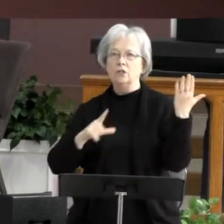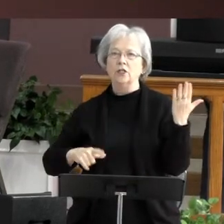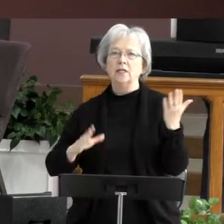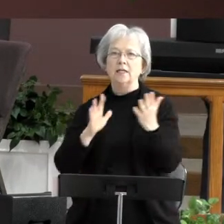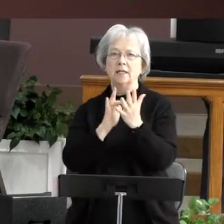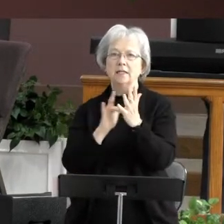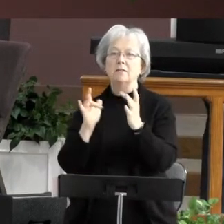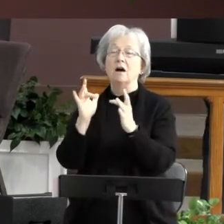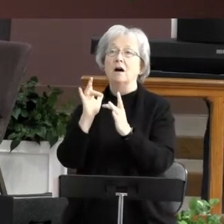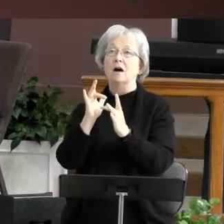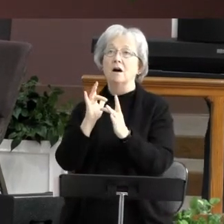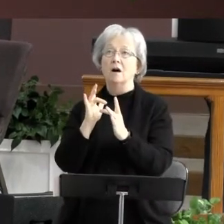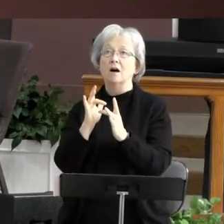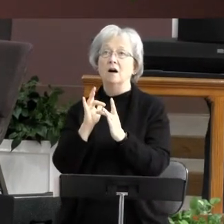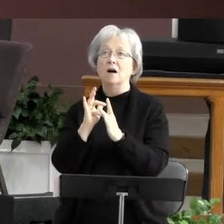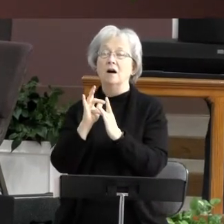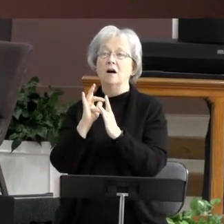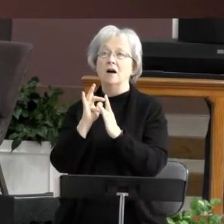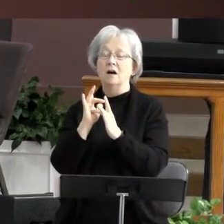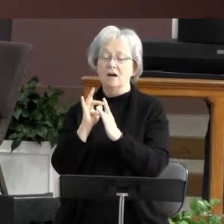Lord